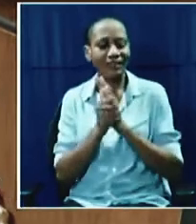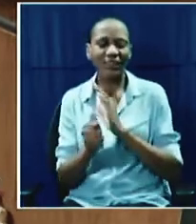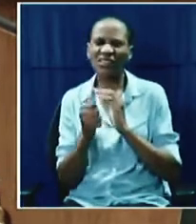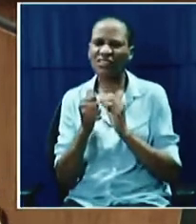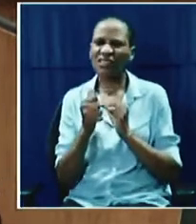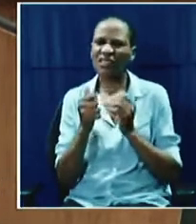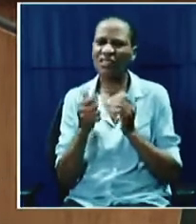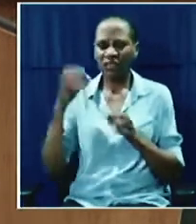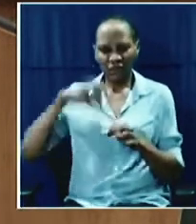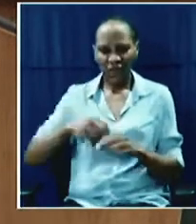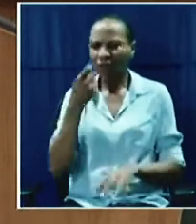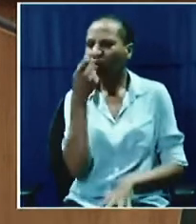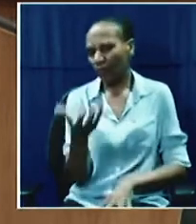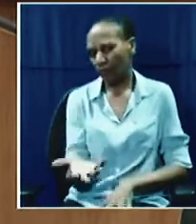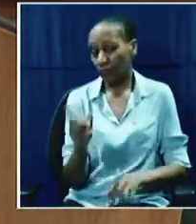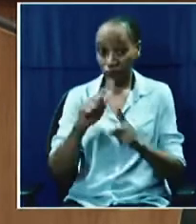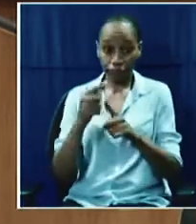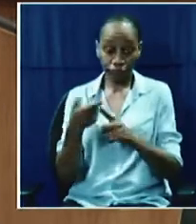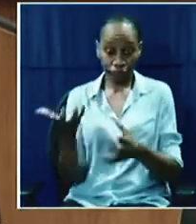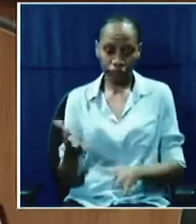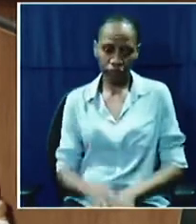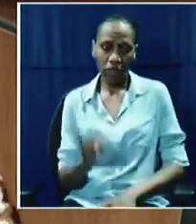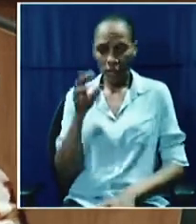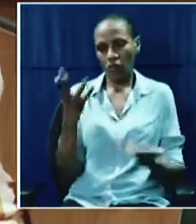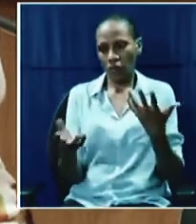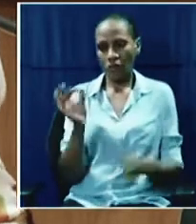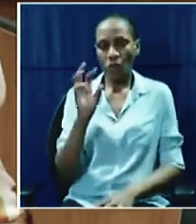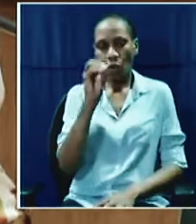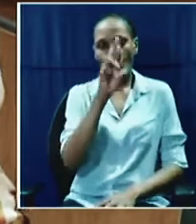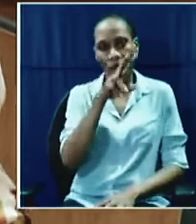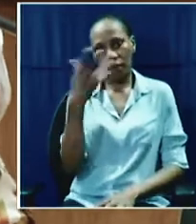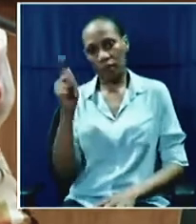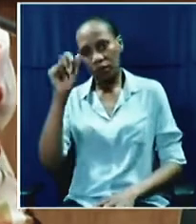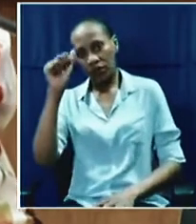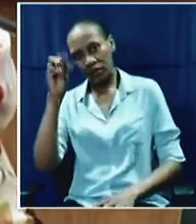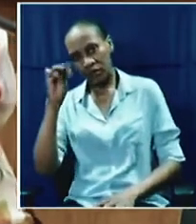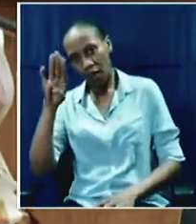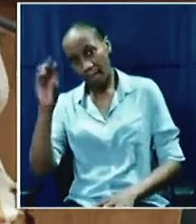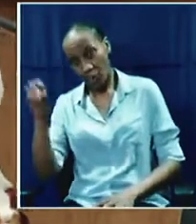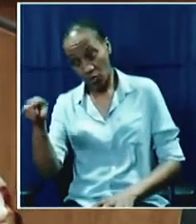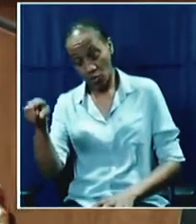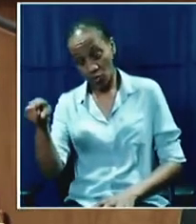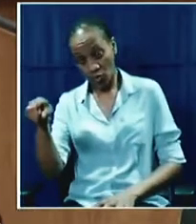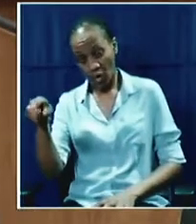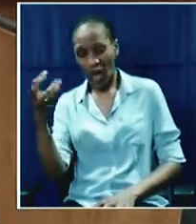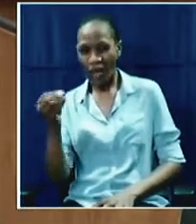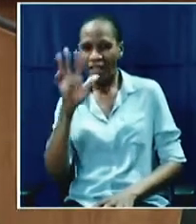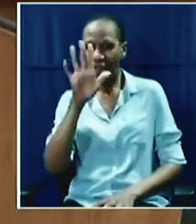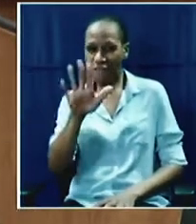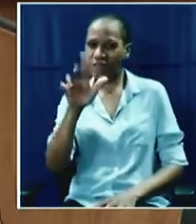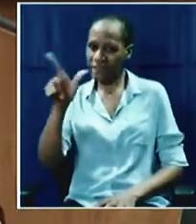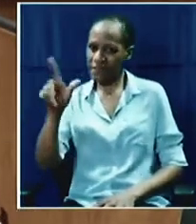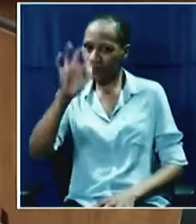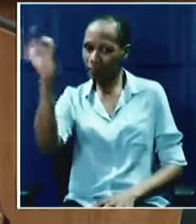income. For instance, if we take O.R. Tambo, O.R. Tambo has